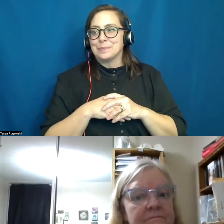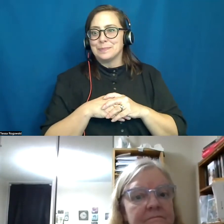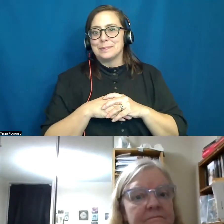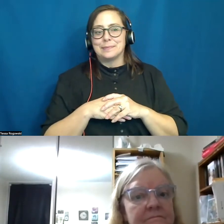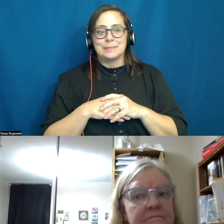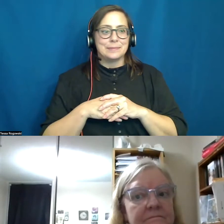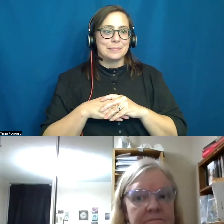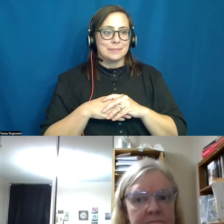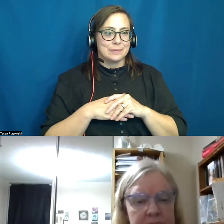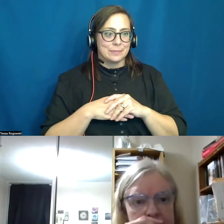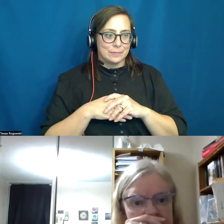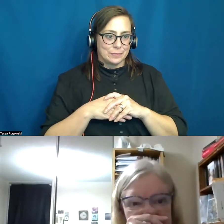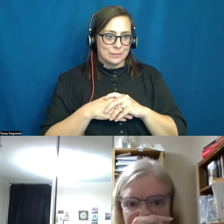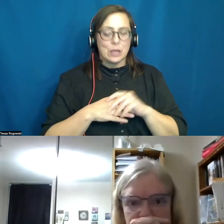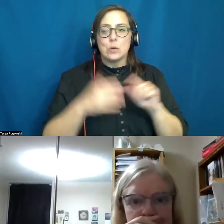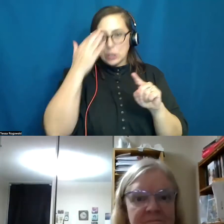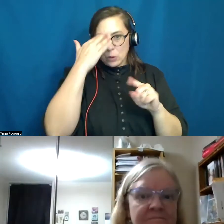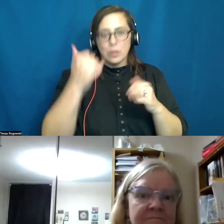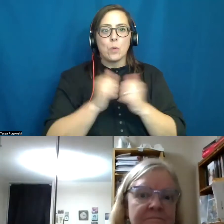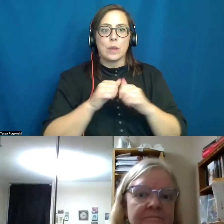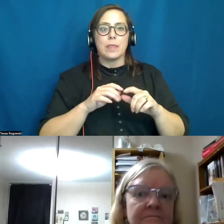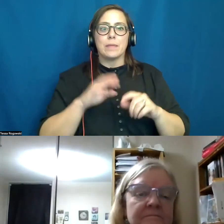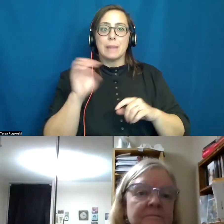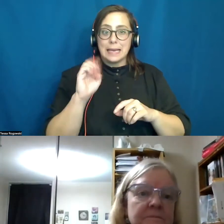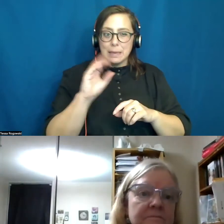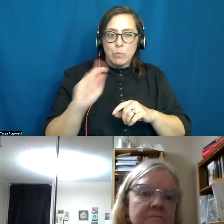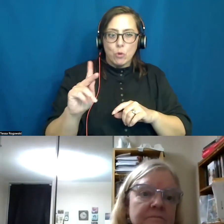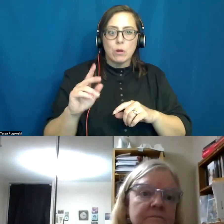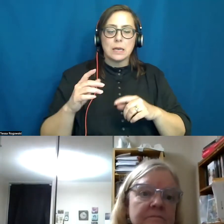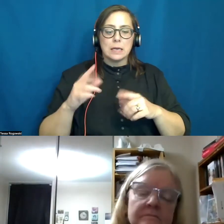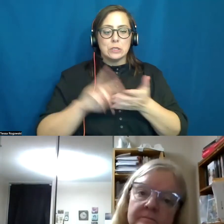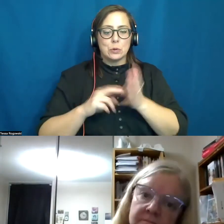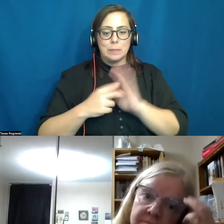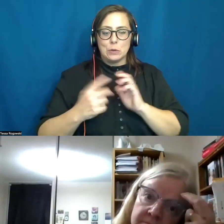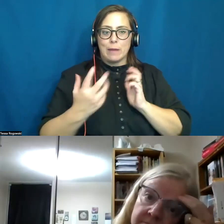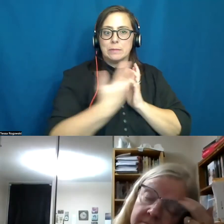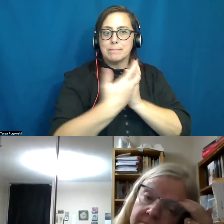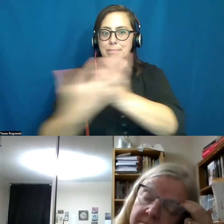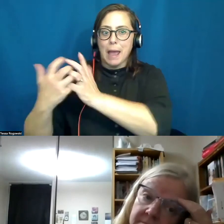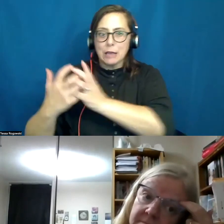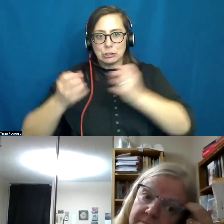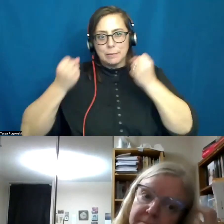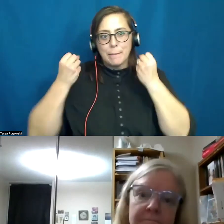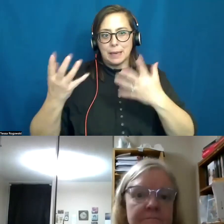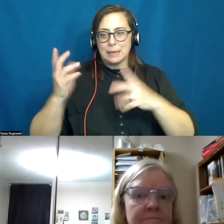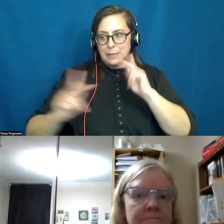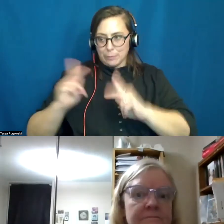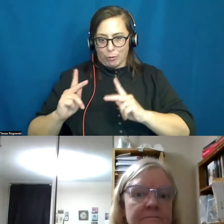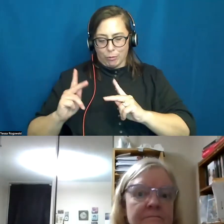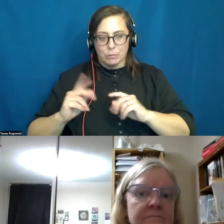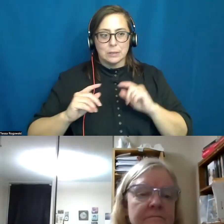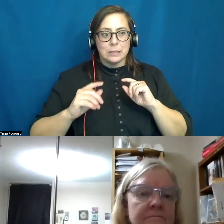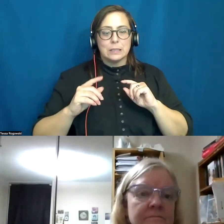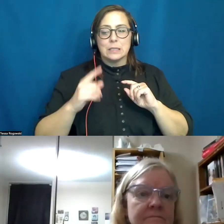you just know you're writing for a much larger audience, and you're trying to make things palpable, and it's nice to be read by